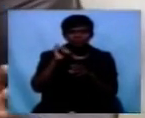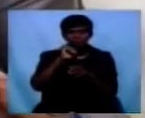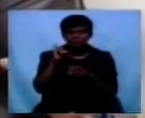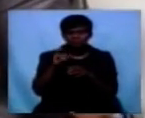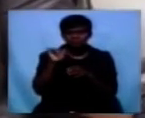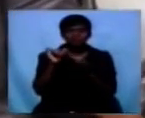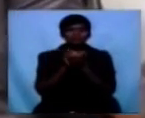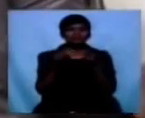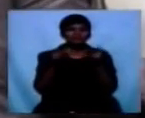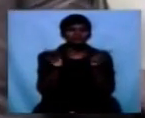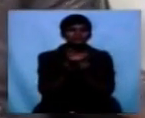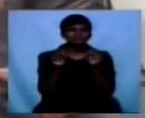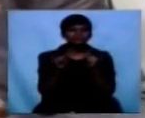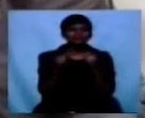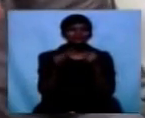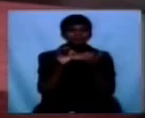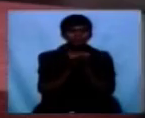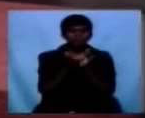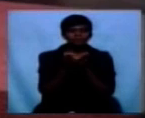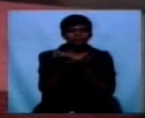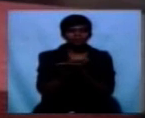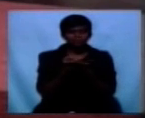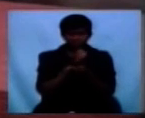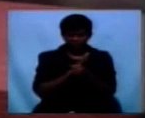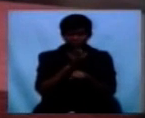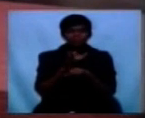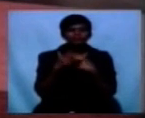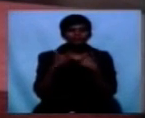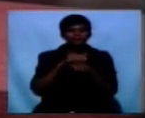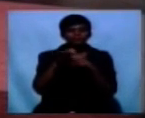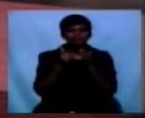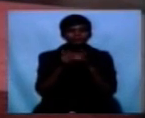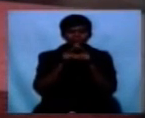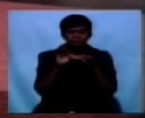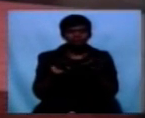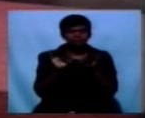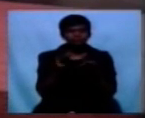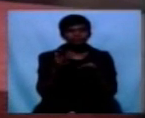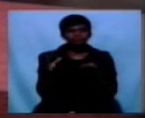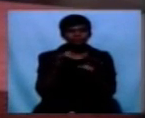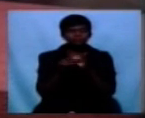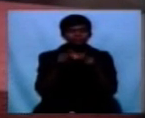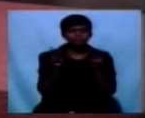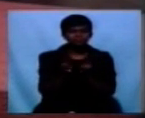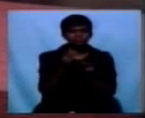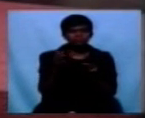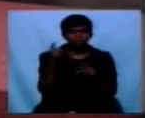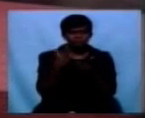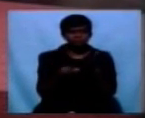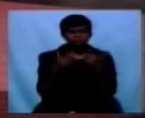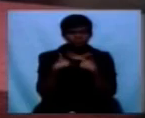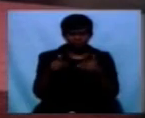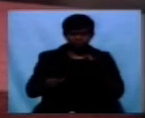area to be turned into an economic viable area. Once we put all the necessary amenities in place, things that will attract the